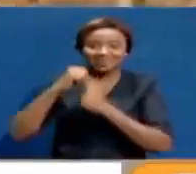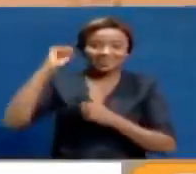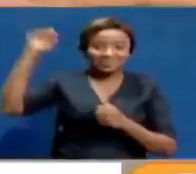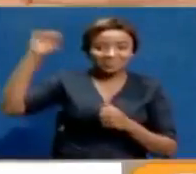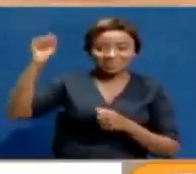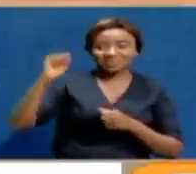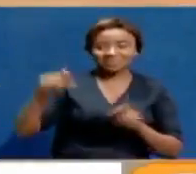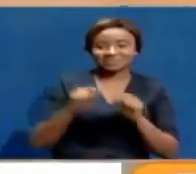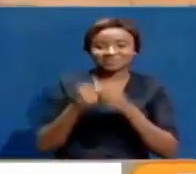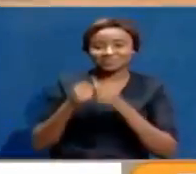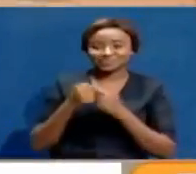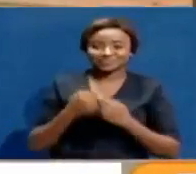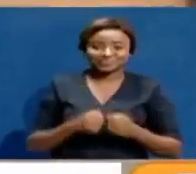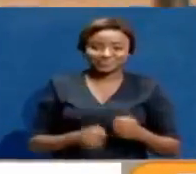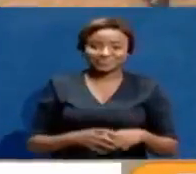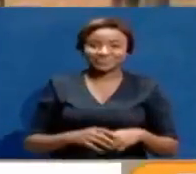intolerance.